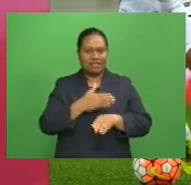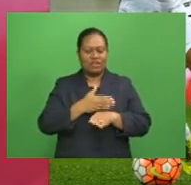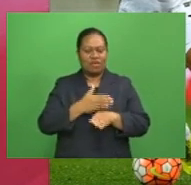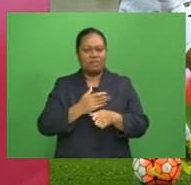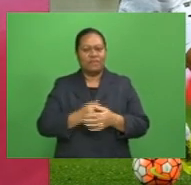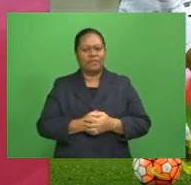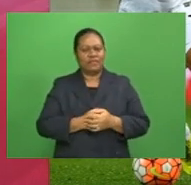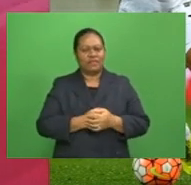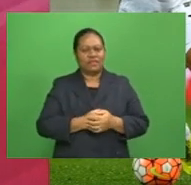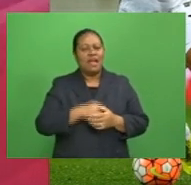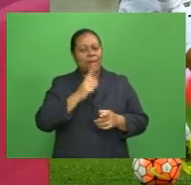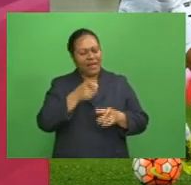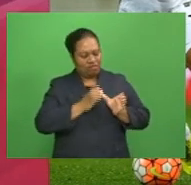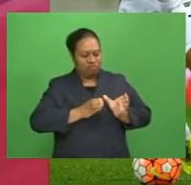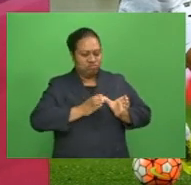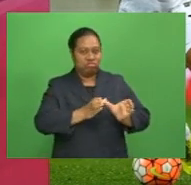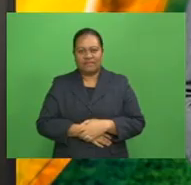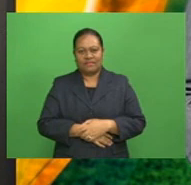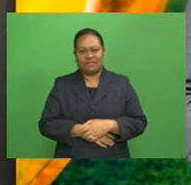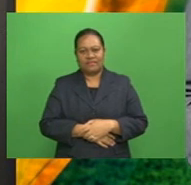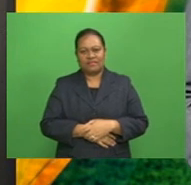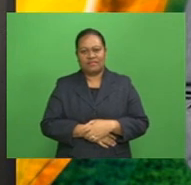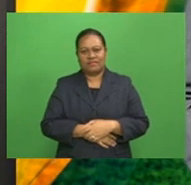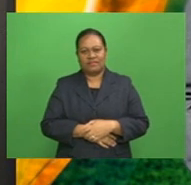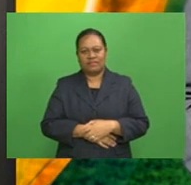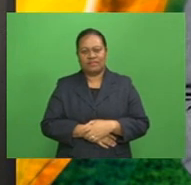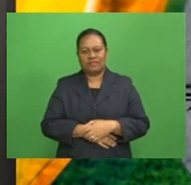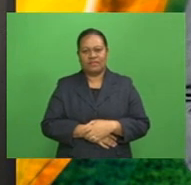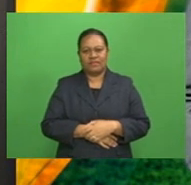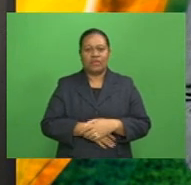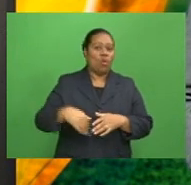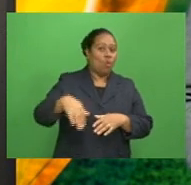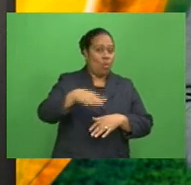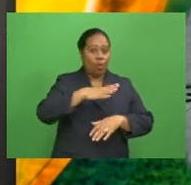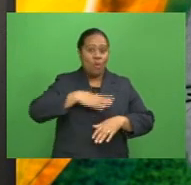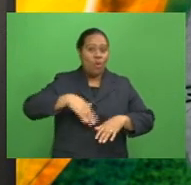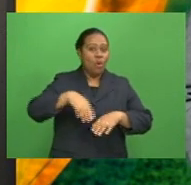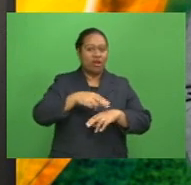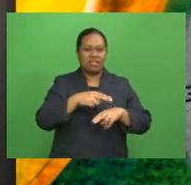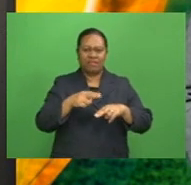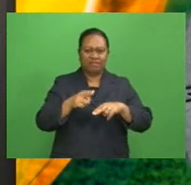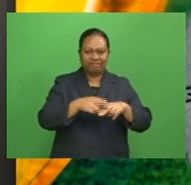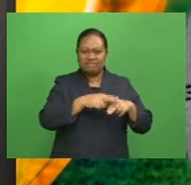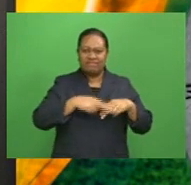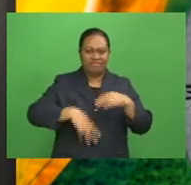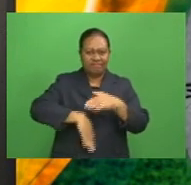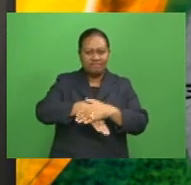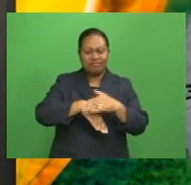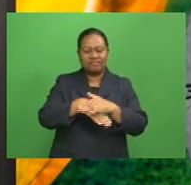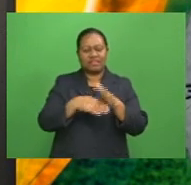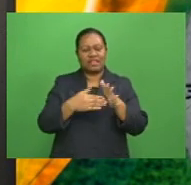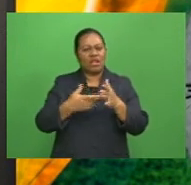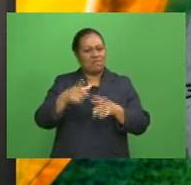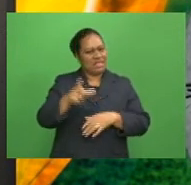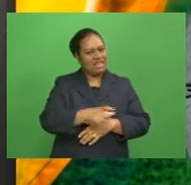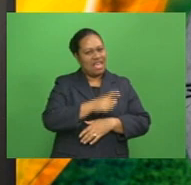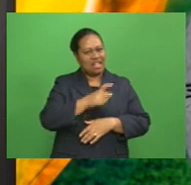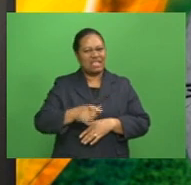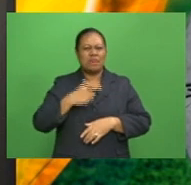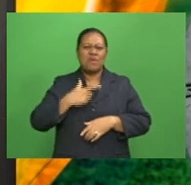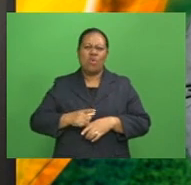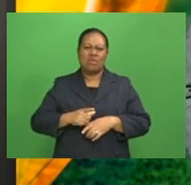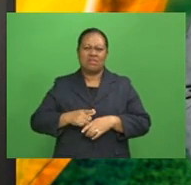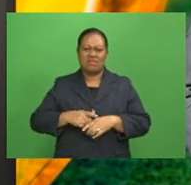to come with the squad when it's in a FIFA win. All remaining Fiji football tournaments could be cancelled even if social gathering